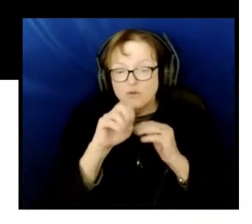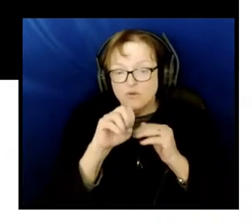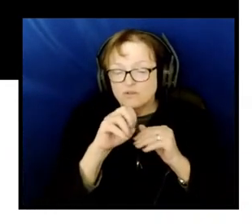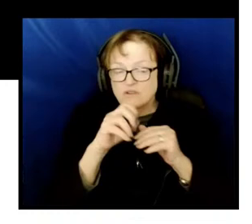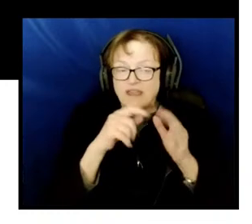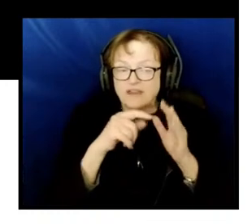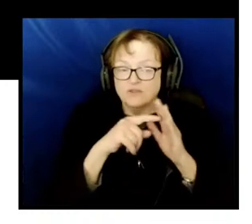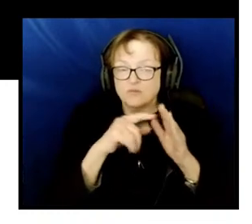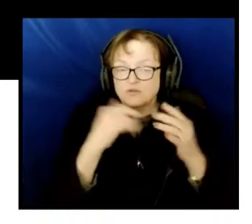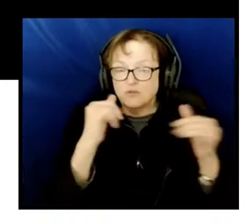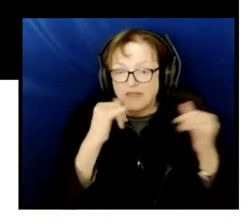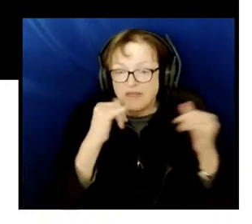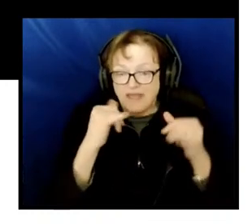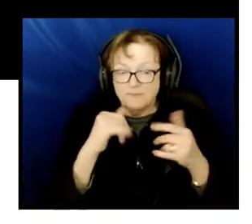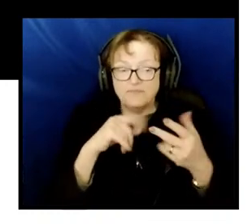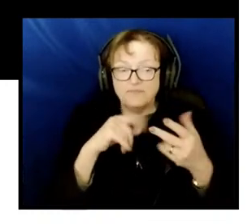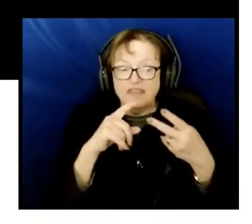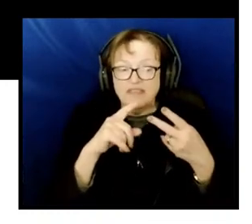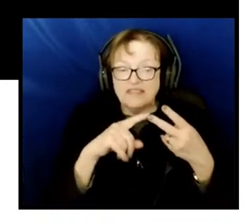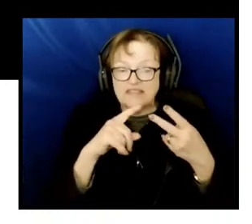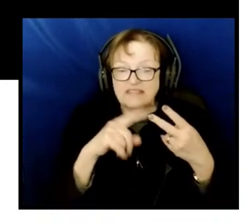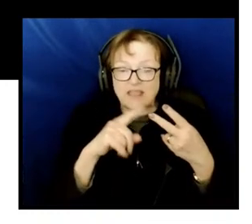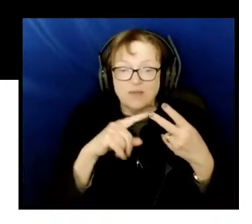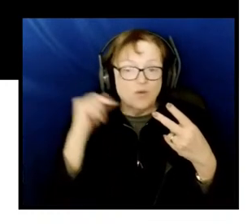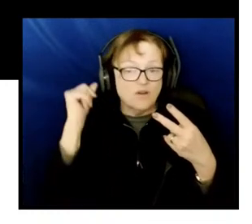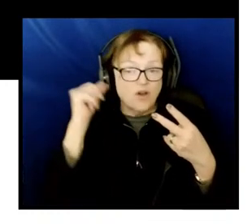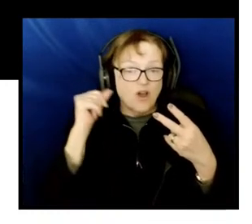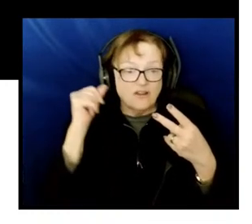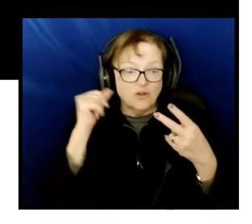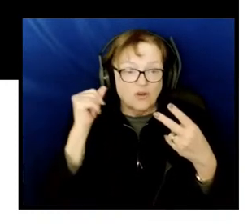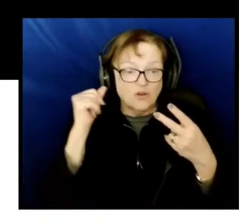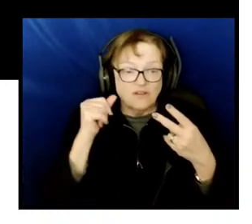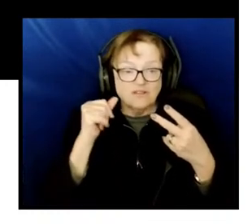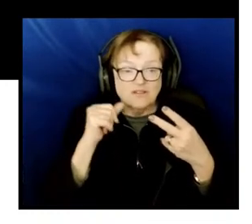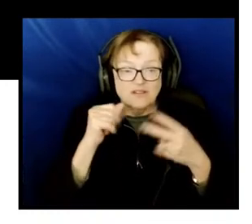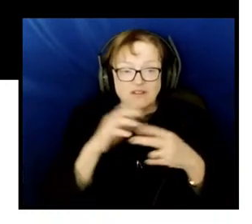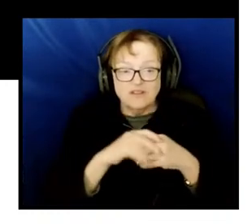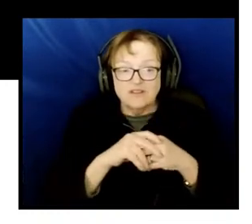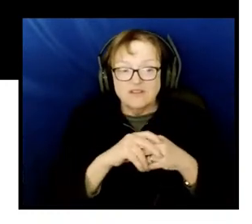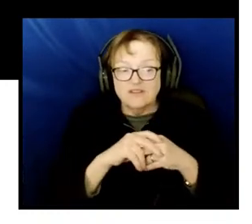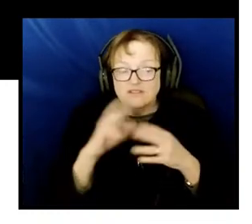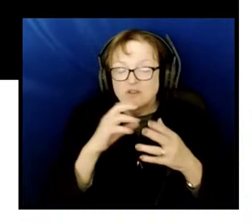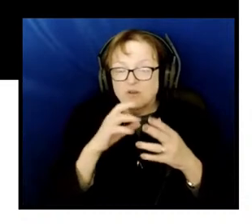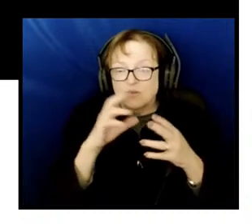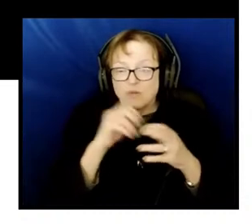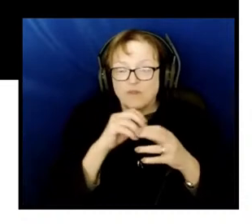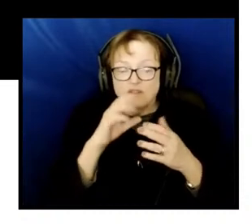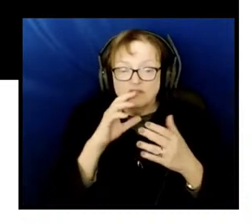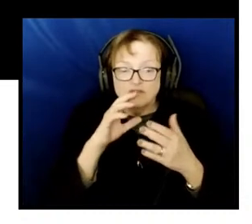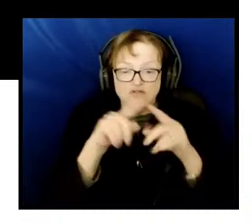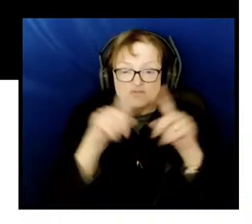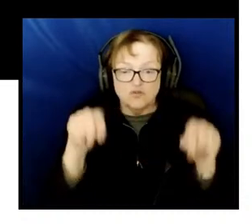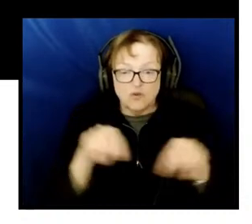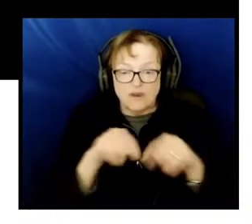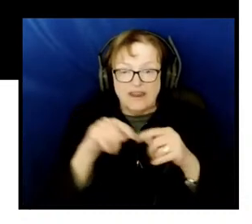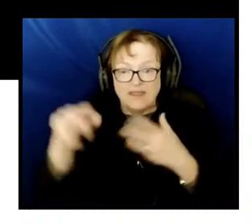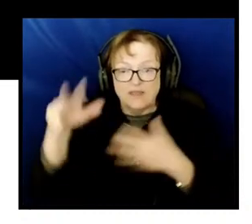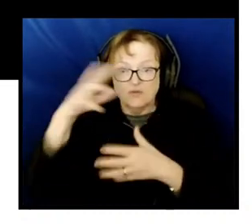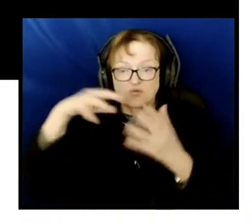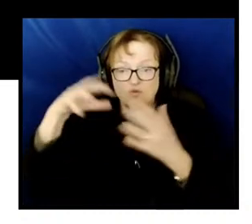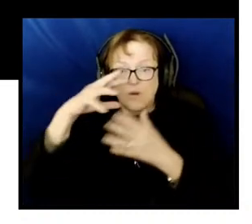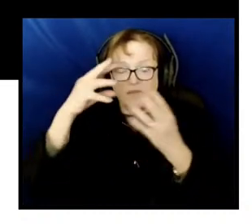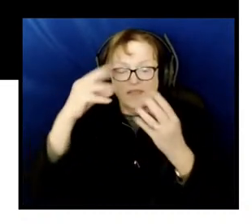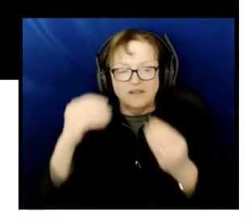the faces. The second one is auditive. So we invite people to scream to the storm until it disappears. And then